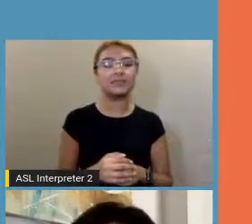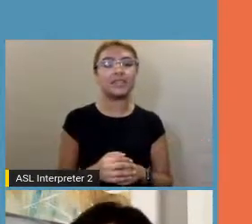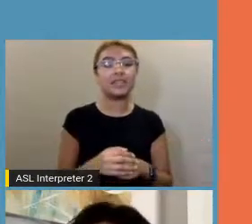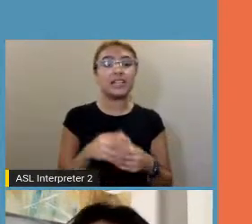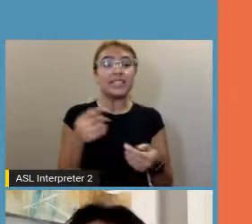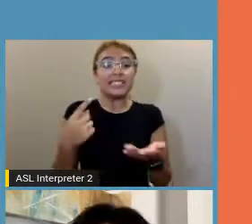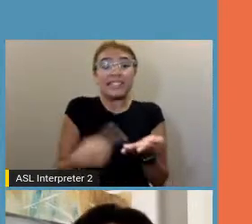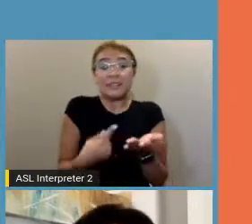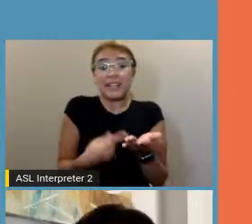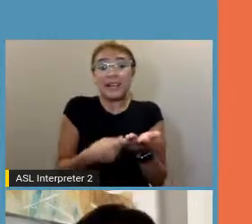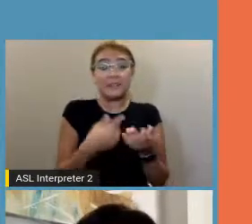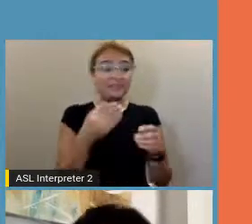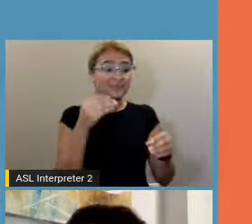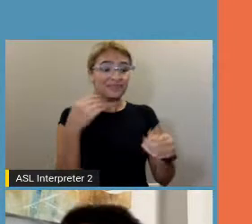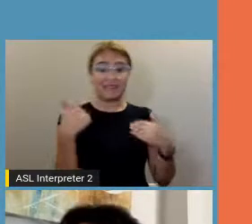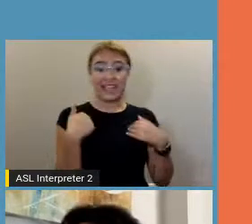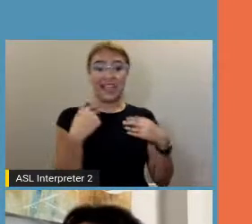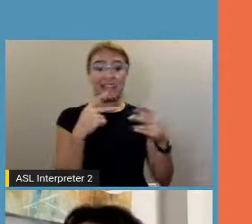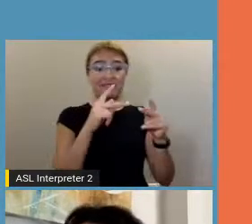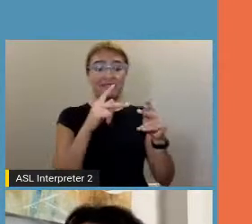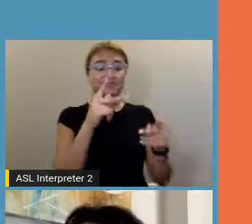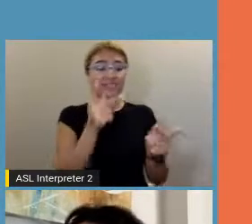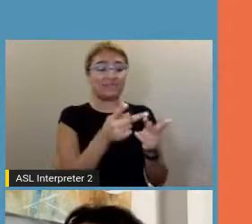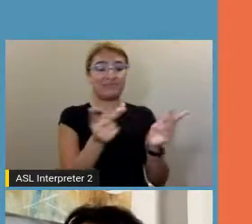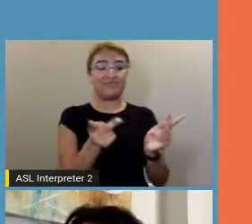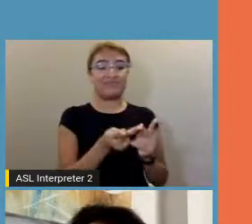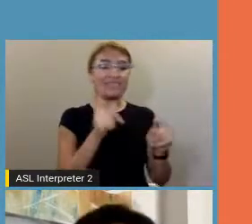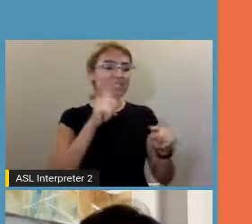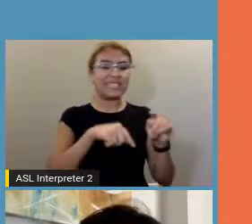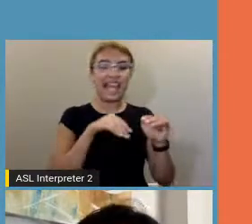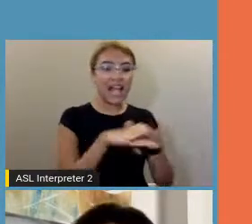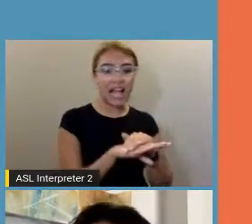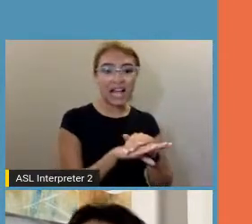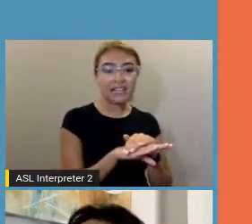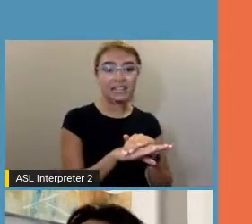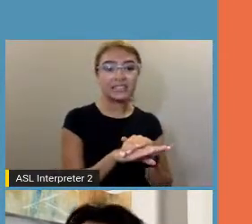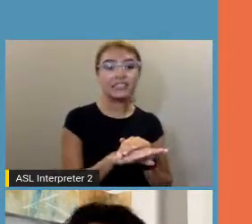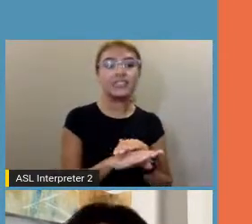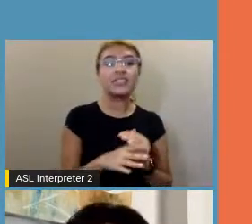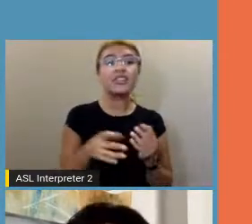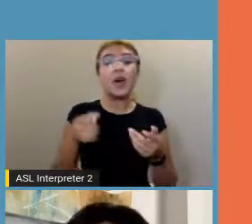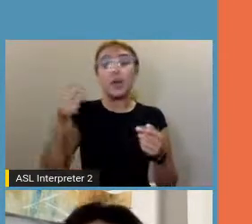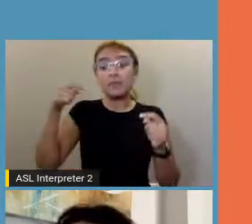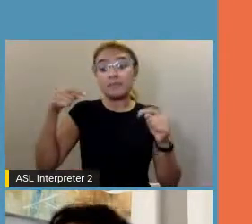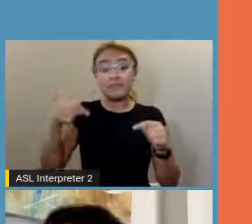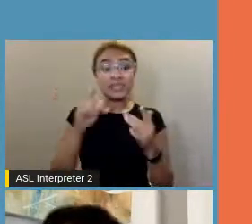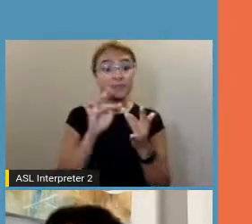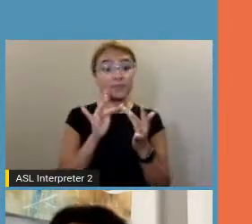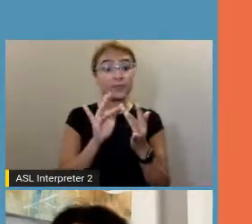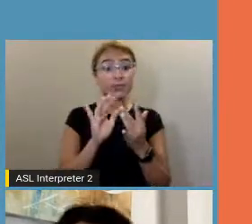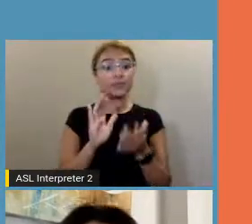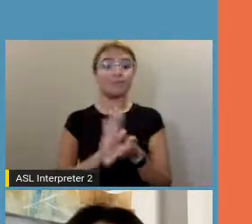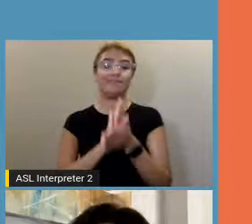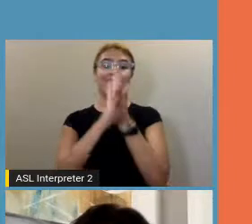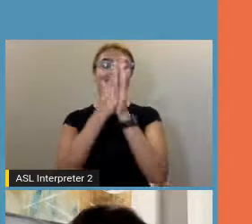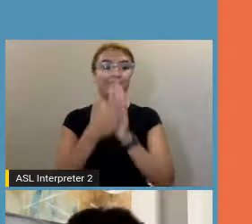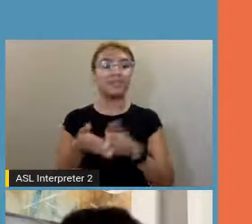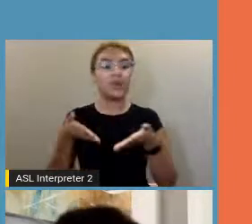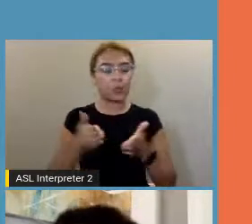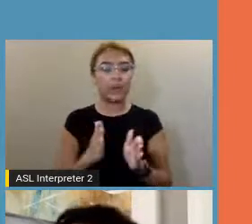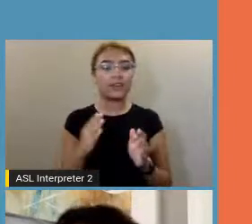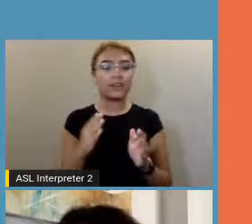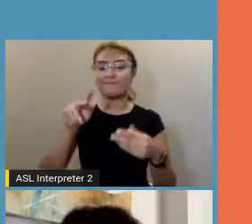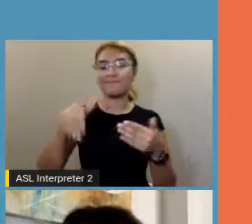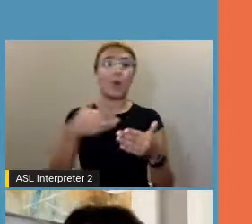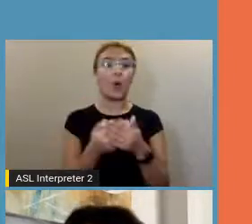places that most people cannot access. Like the Global South has no access to this. So it is a way to bring the British Museum to the people. And